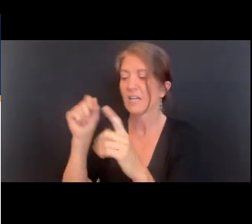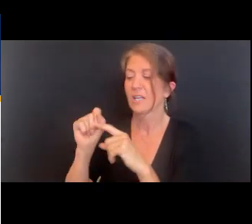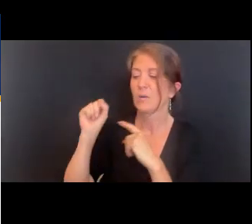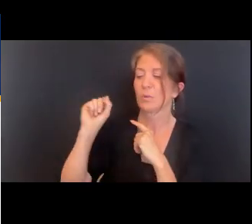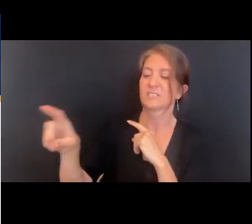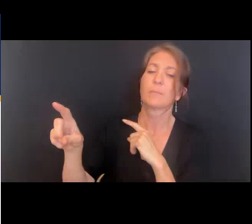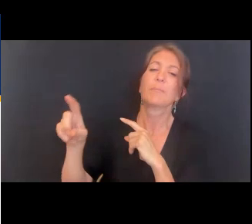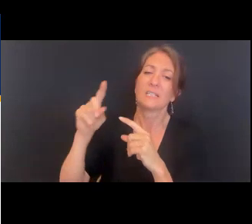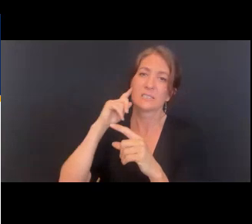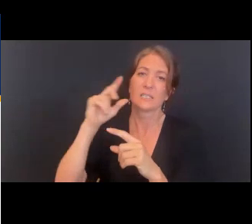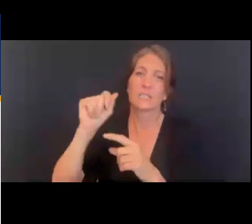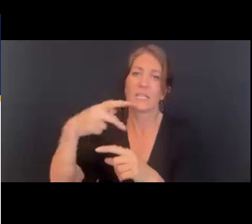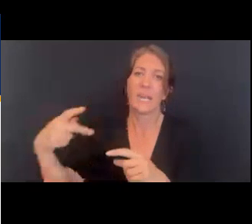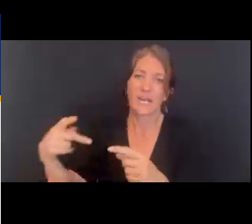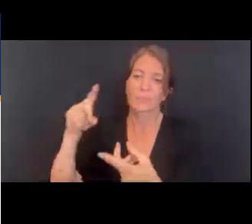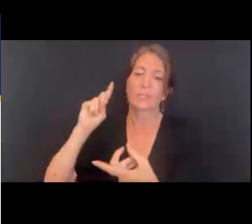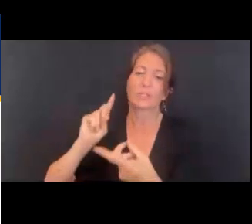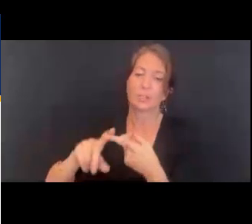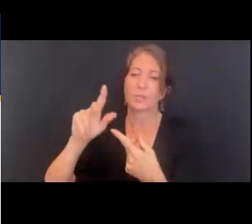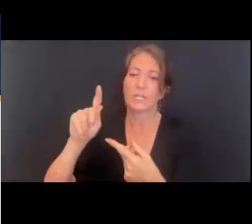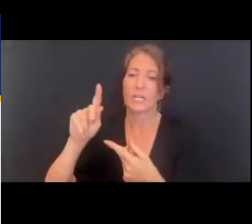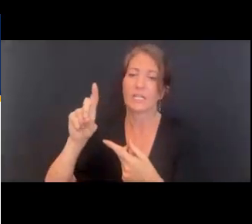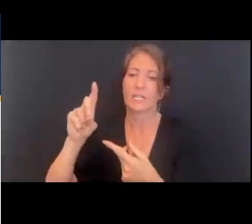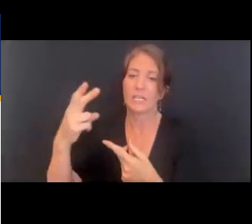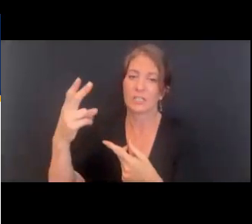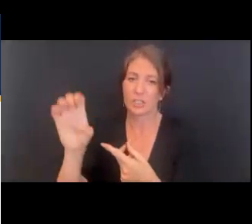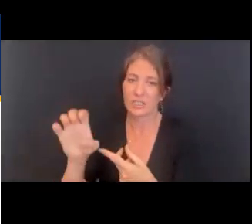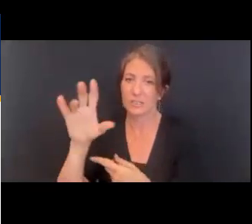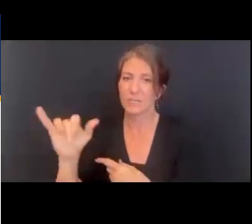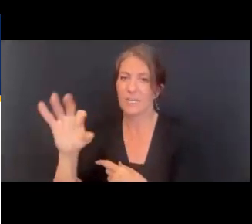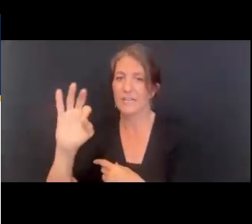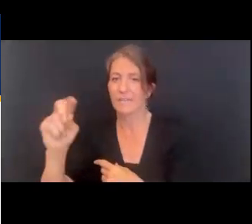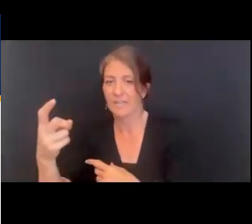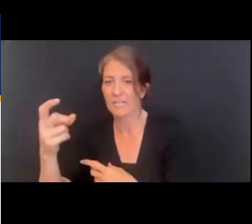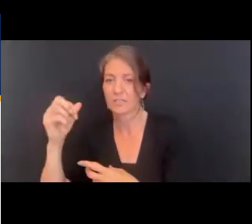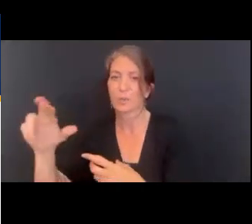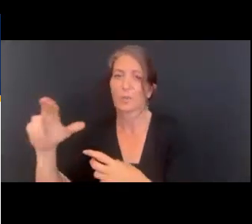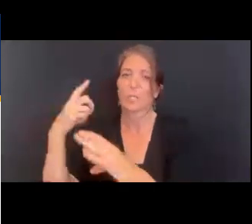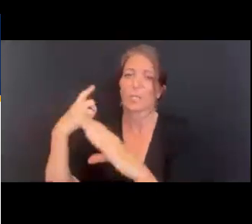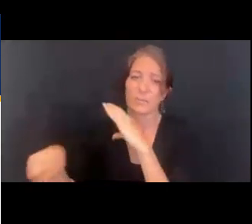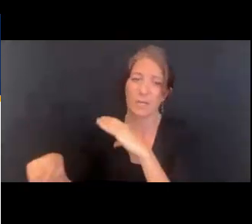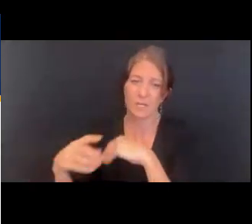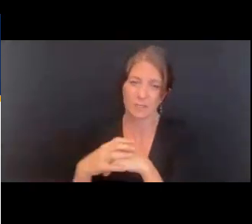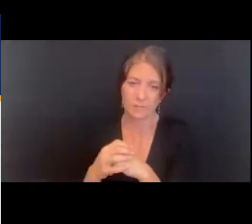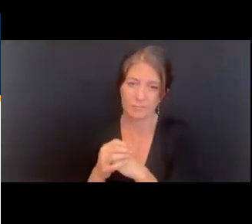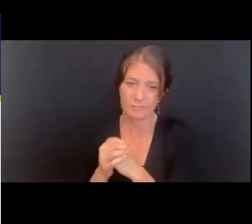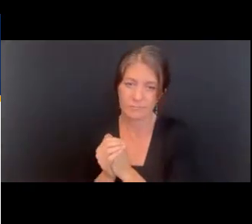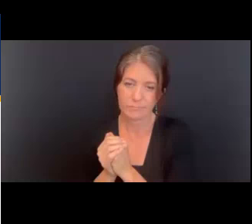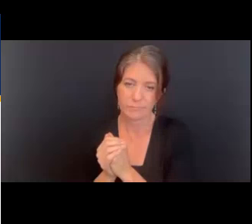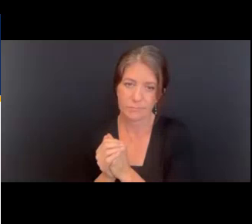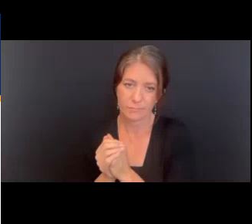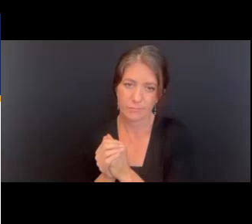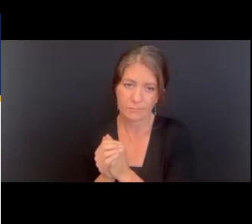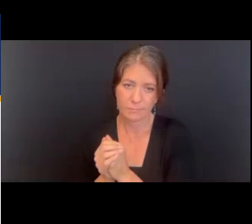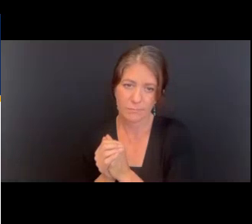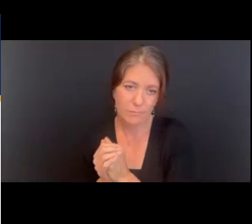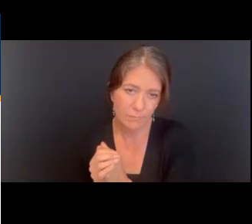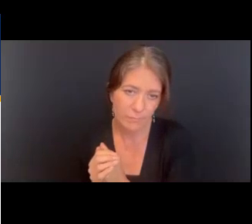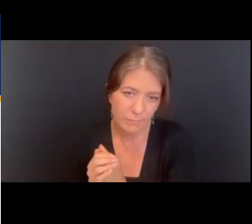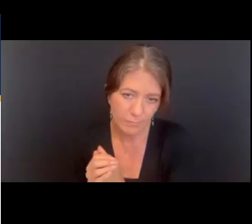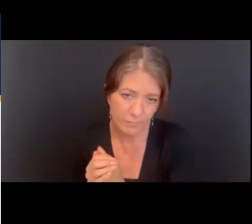fax and will confirm that the application was received. The administrative case management entity will monitor and provide updates to the